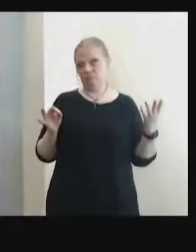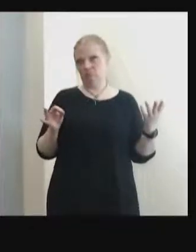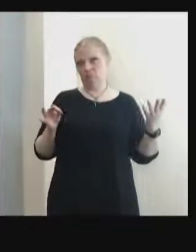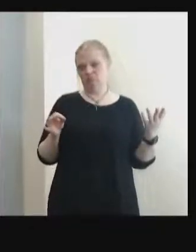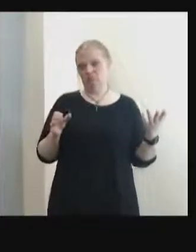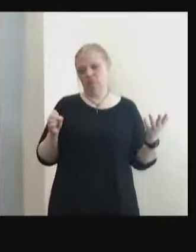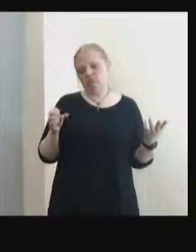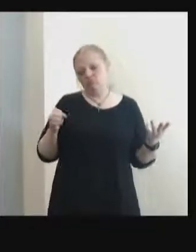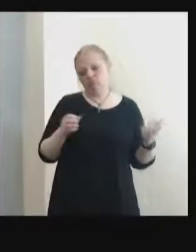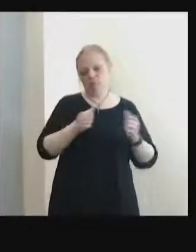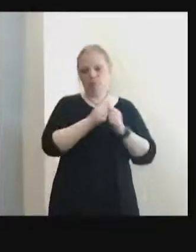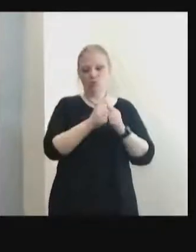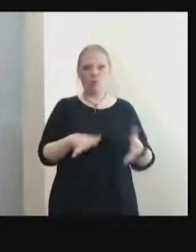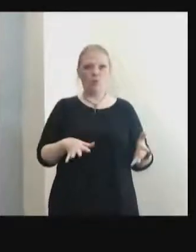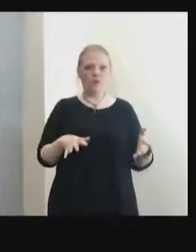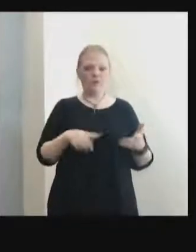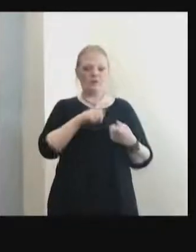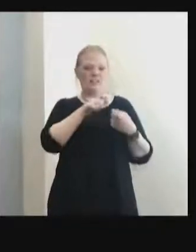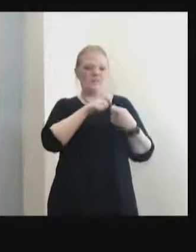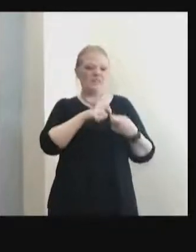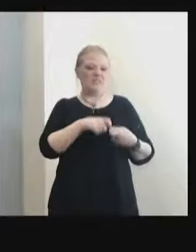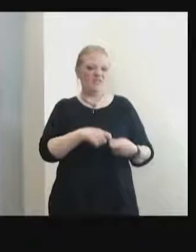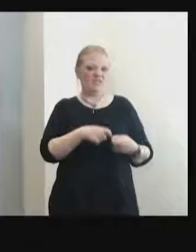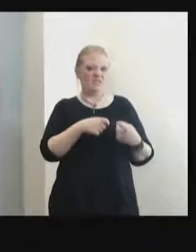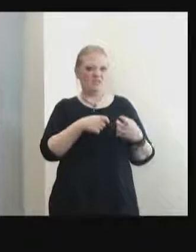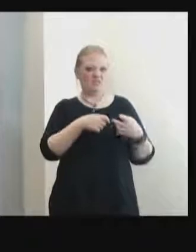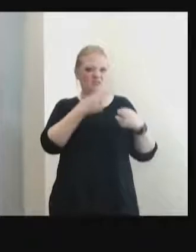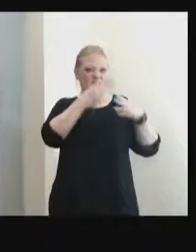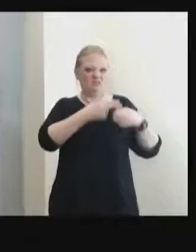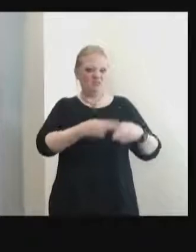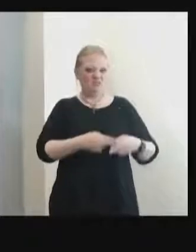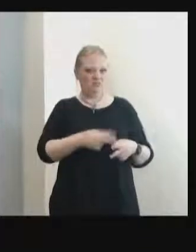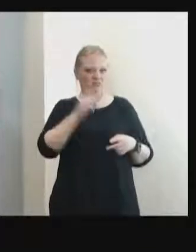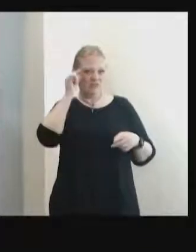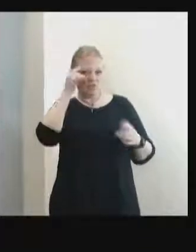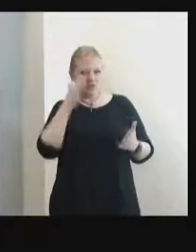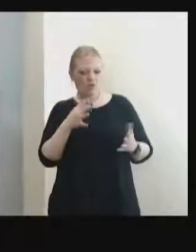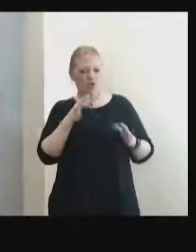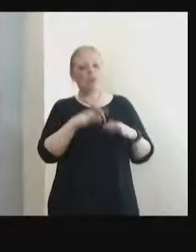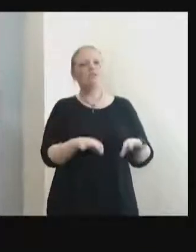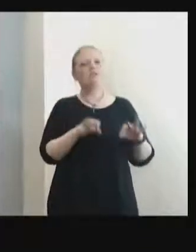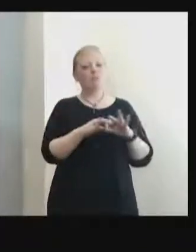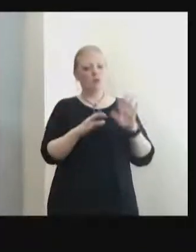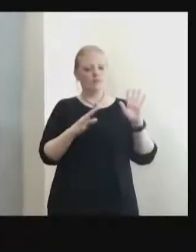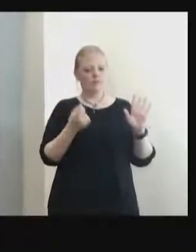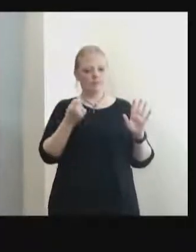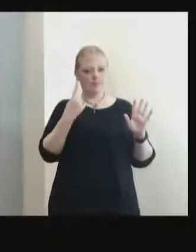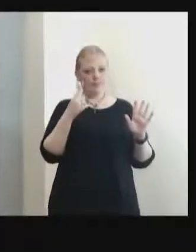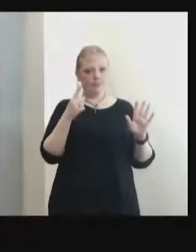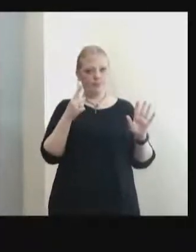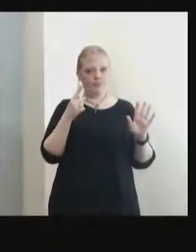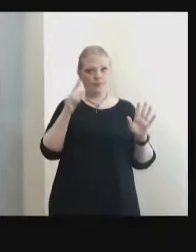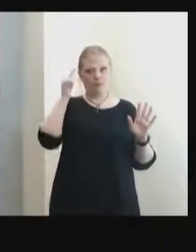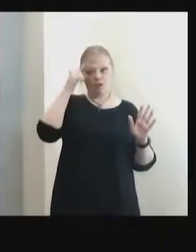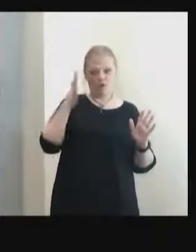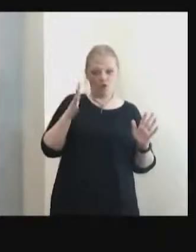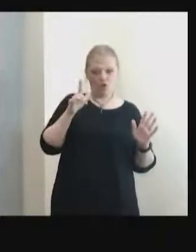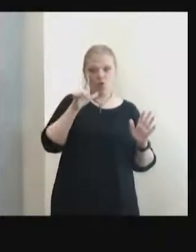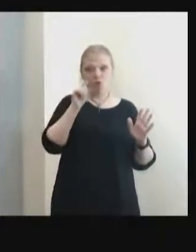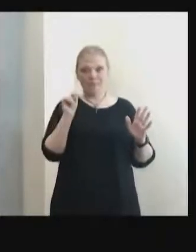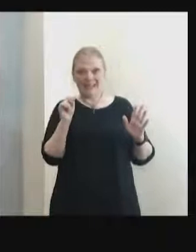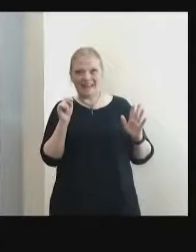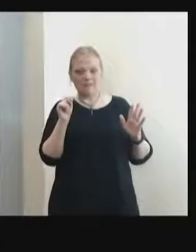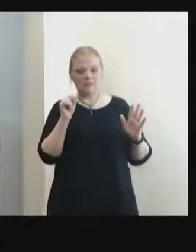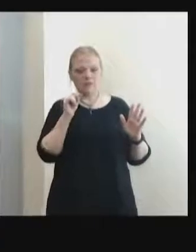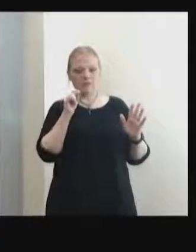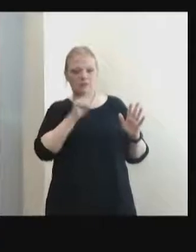without going into the governor's specific characterizations, I think it's important to note he, like the lieutenant governor, like myself, like others,